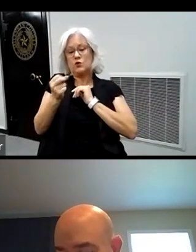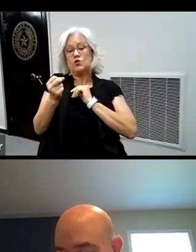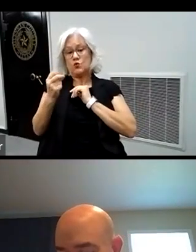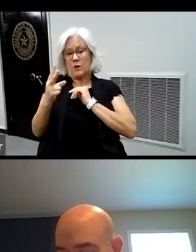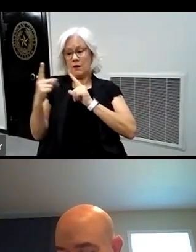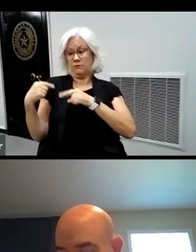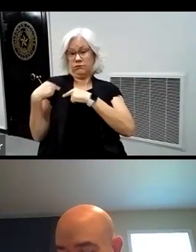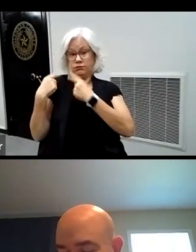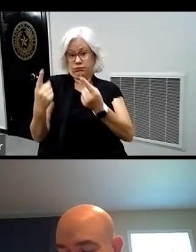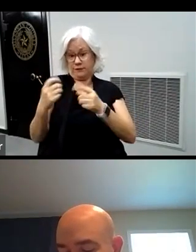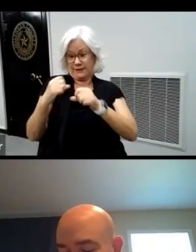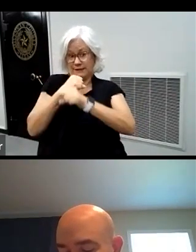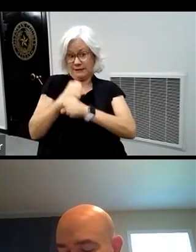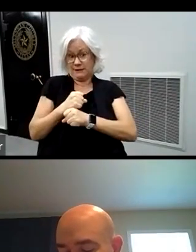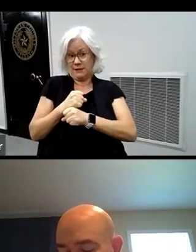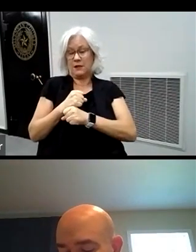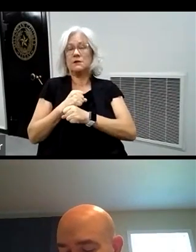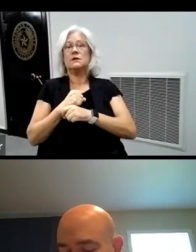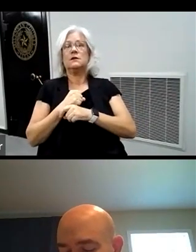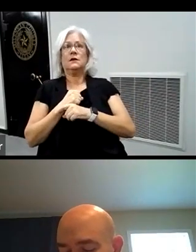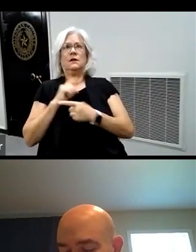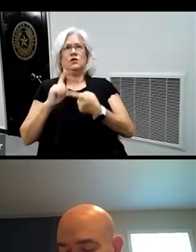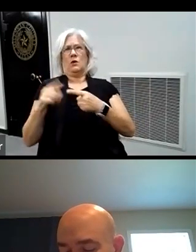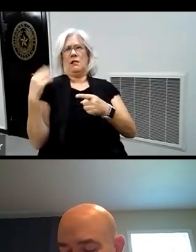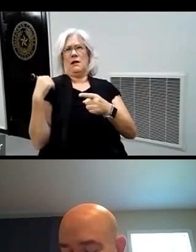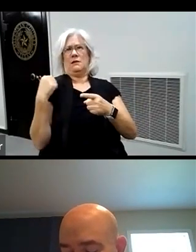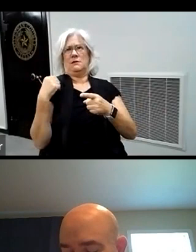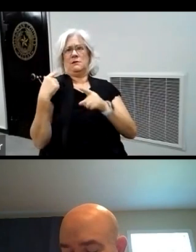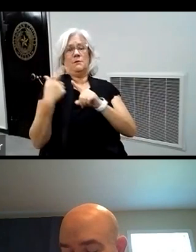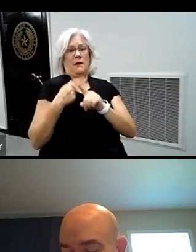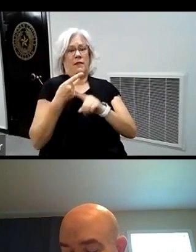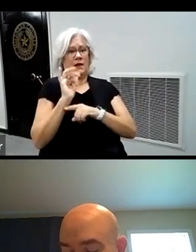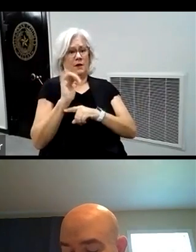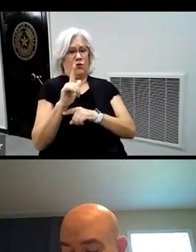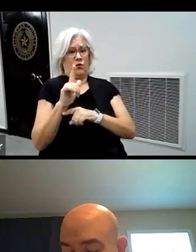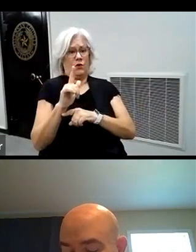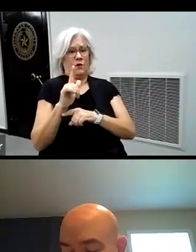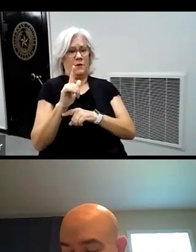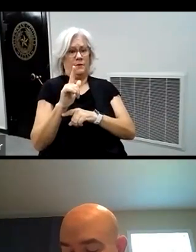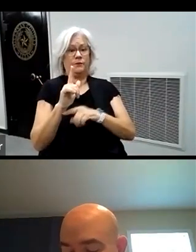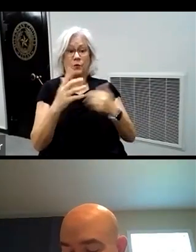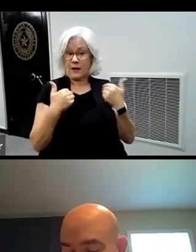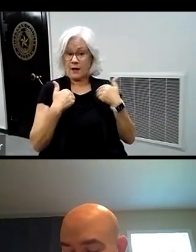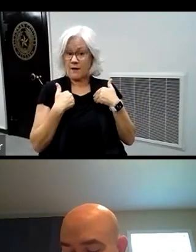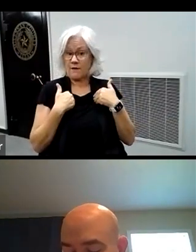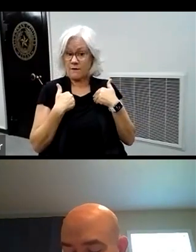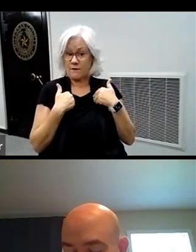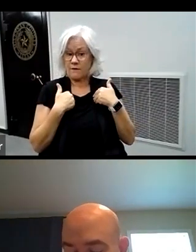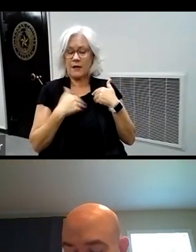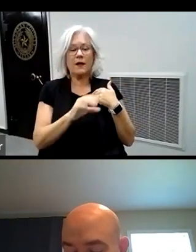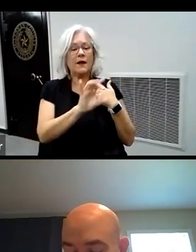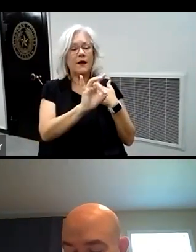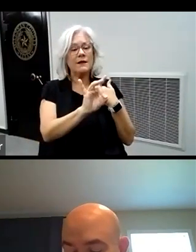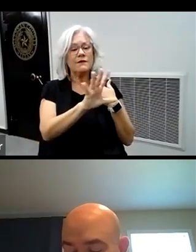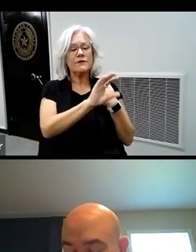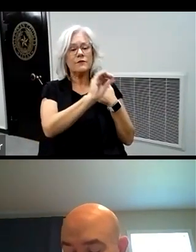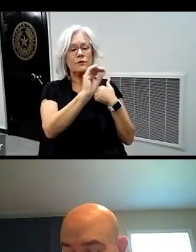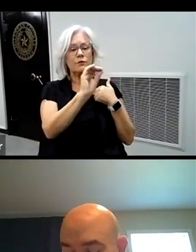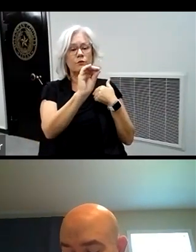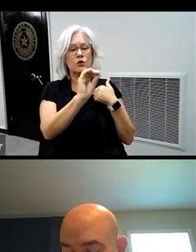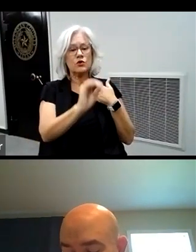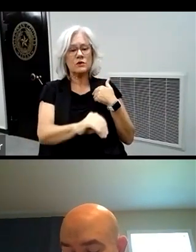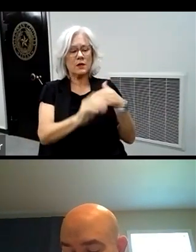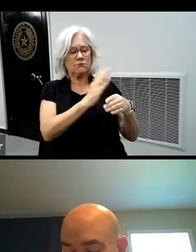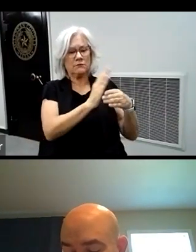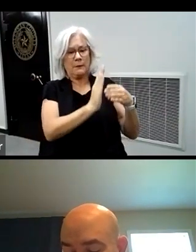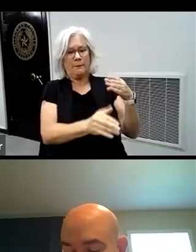2012 all the way through last month, April 2020, we have a 85%